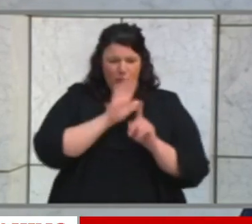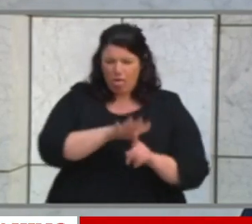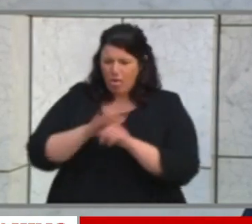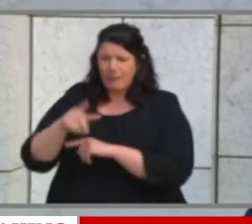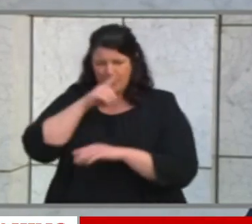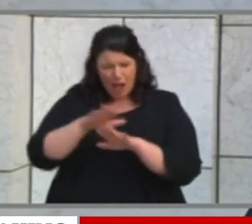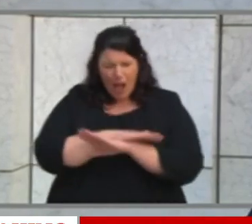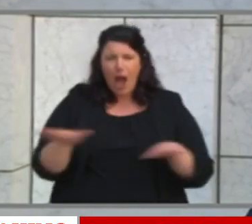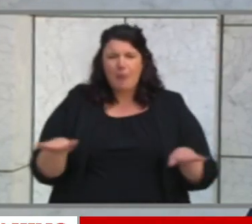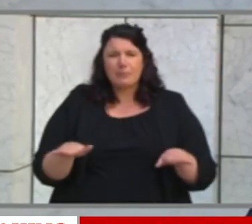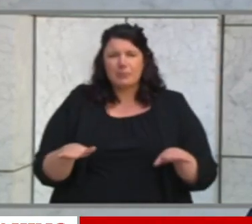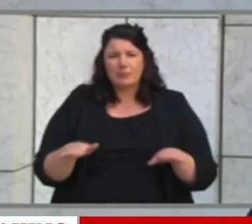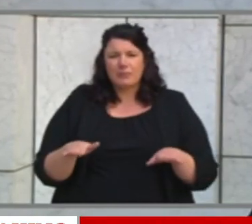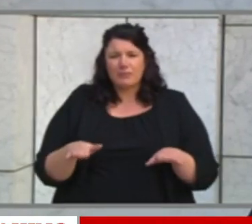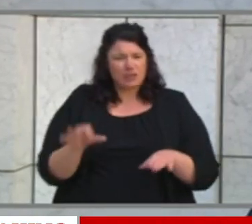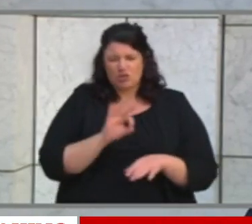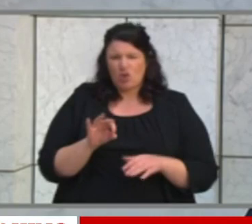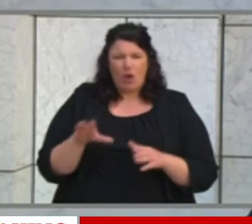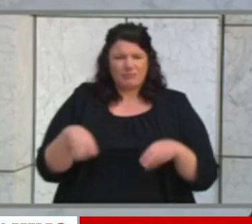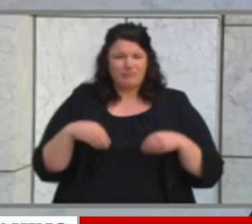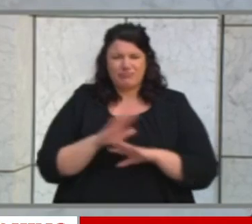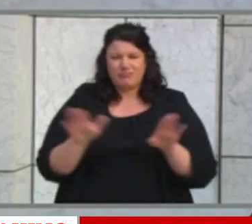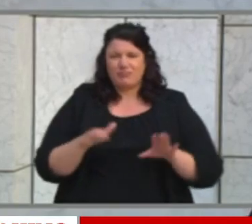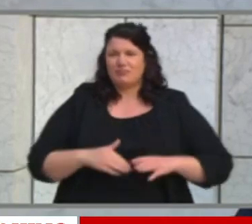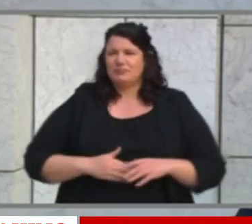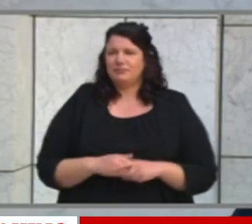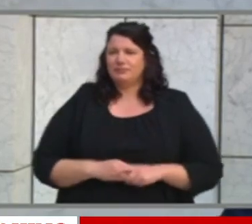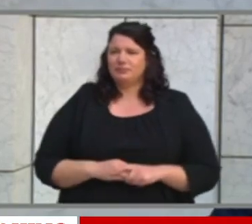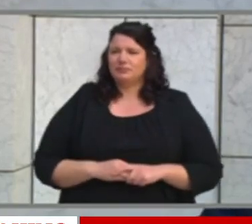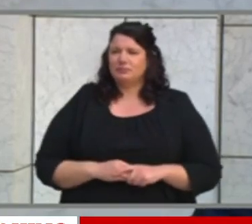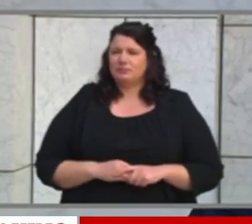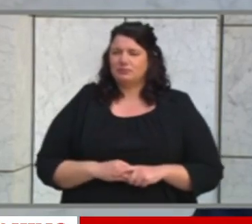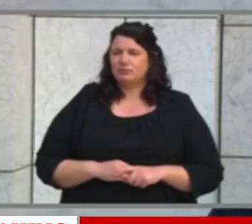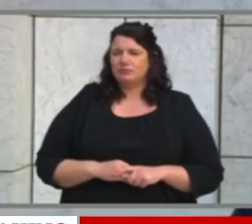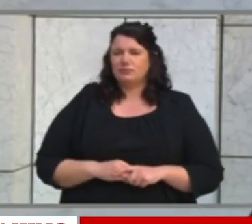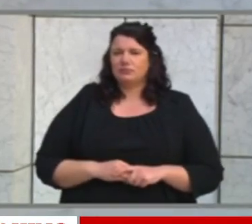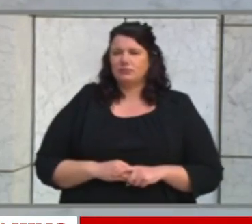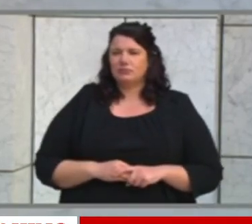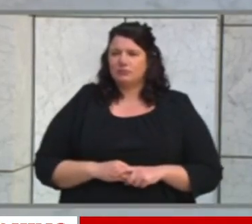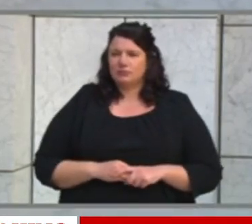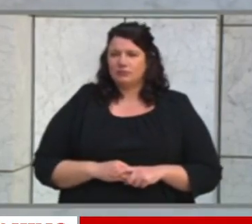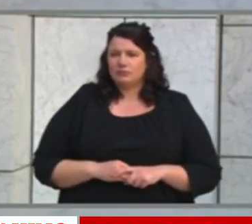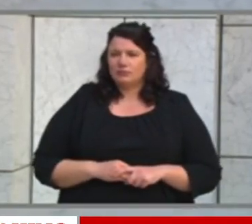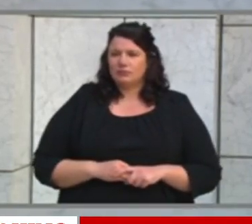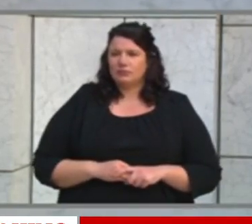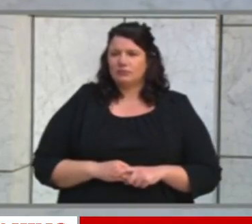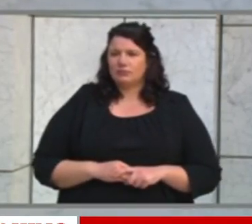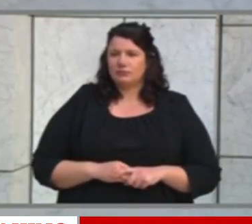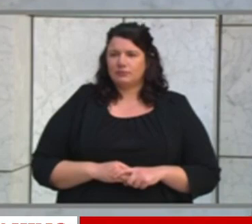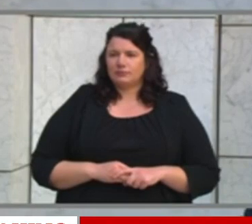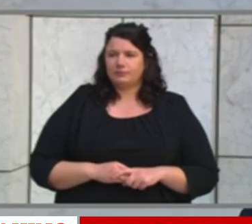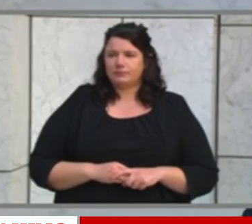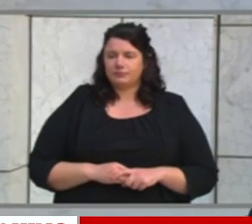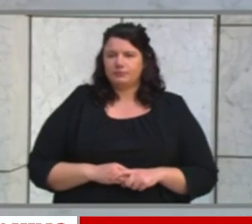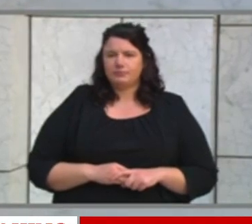So, you know, we've got to call that sort of thing out. It's not on. Yep. PM, thank you. The Chinese Foreign Ministry has rejected Maurice